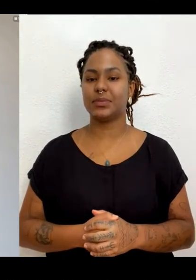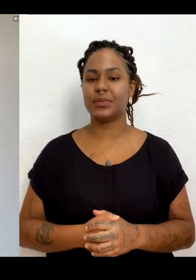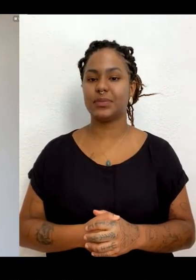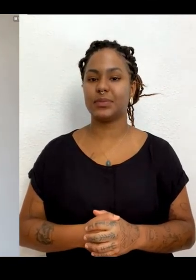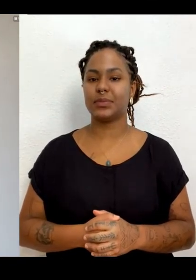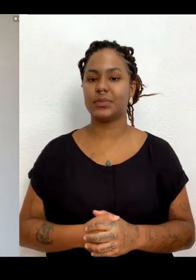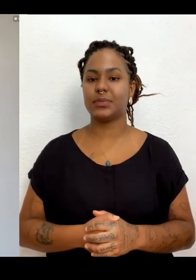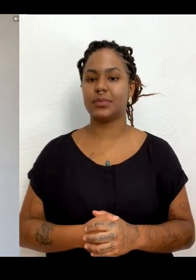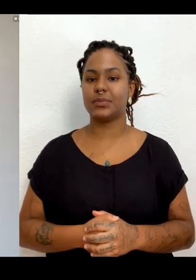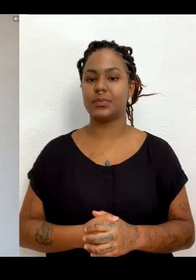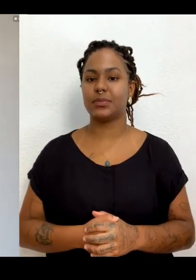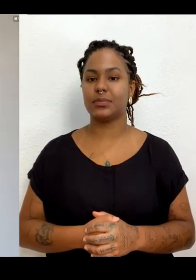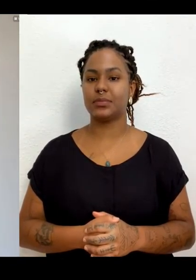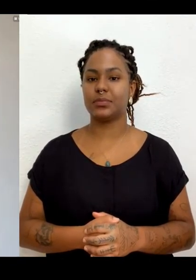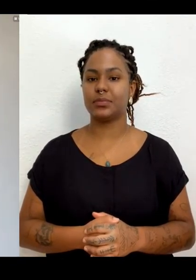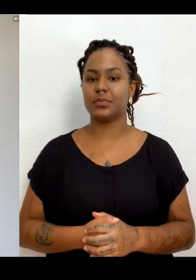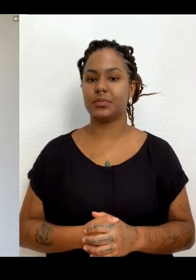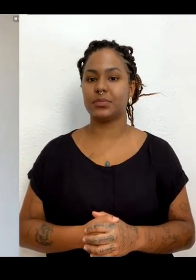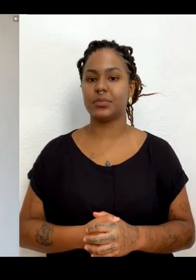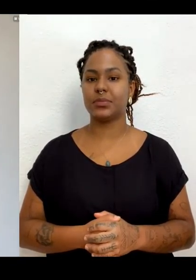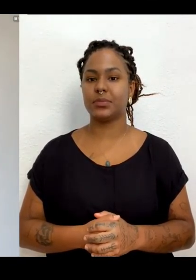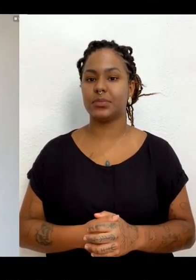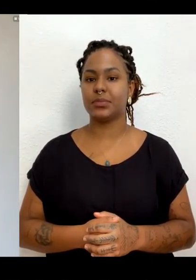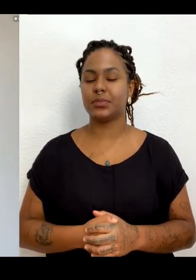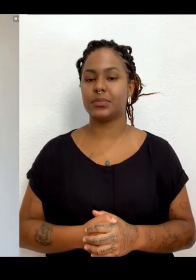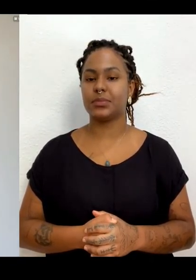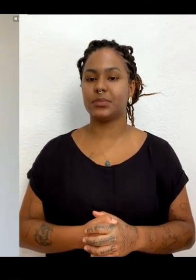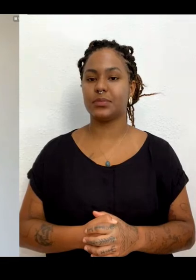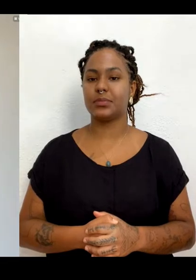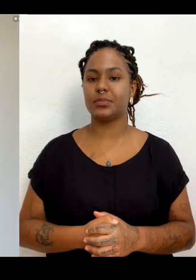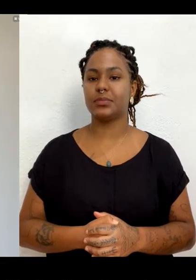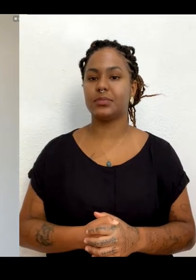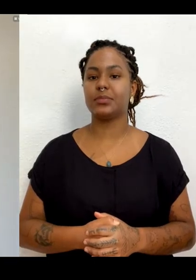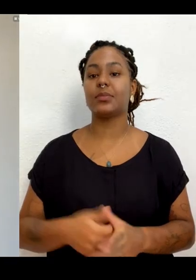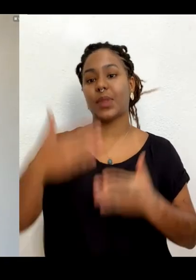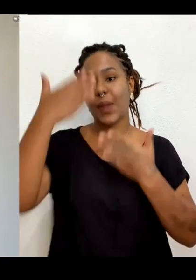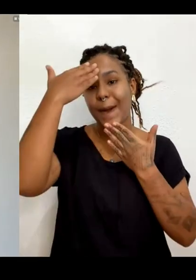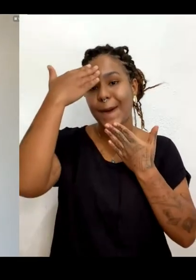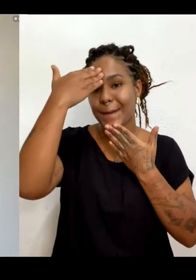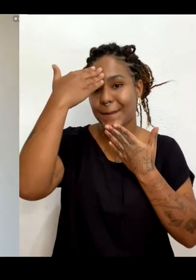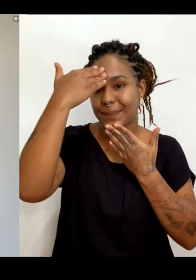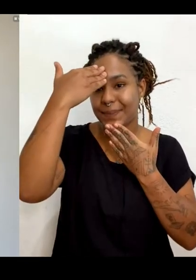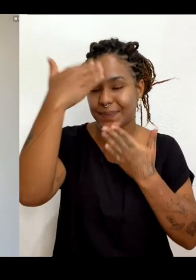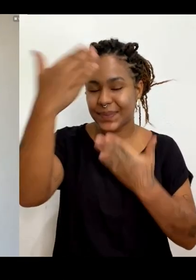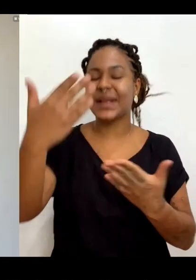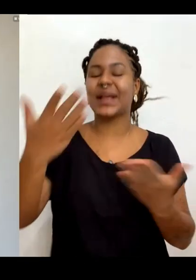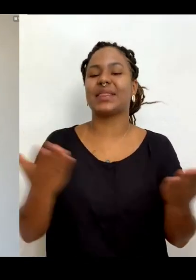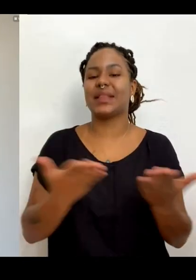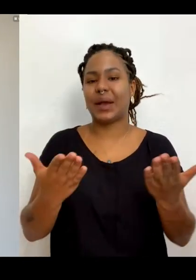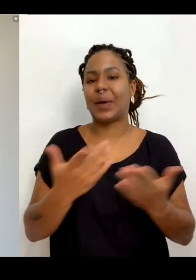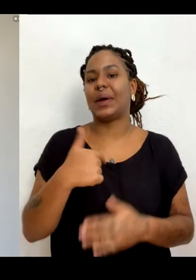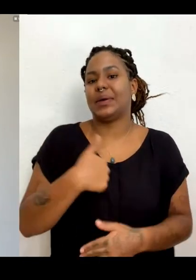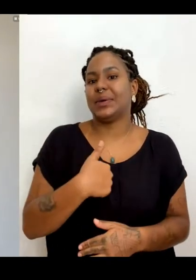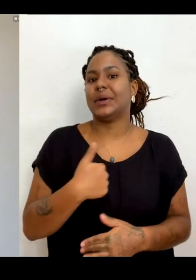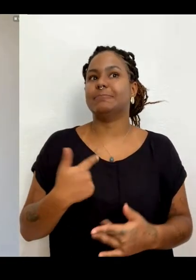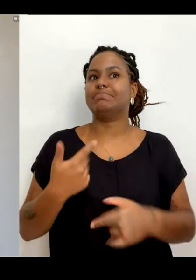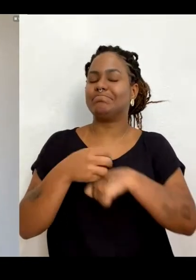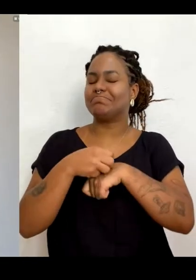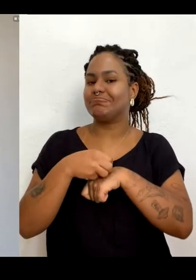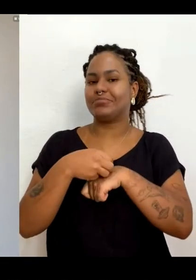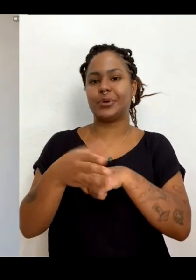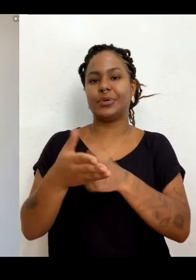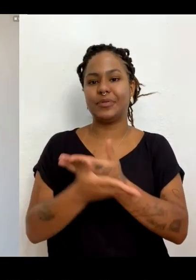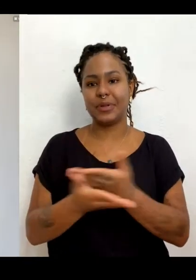I just making a smooth transition um I just wanted to say that I'm deeply humbled and honored to be